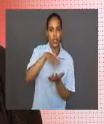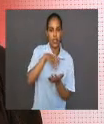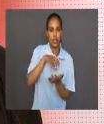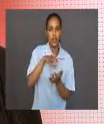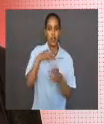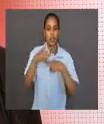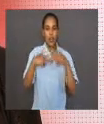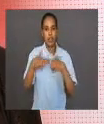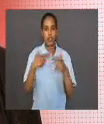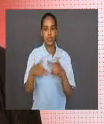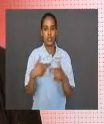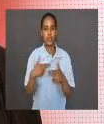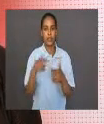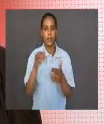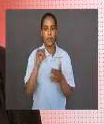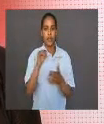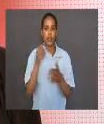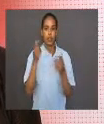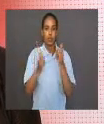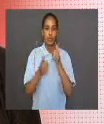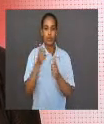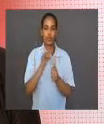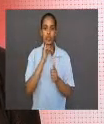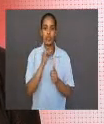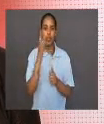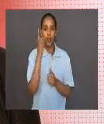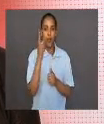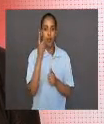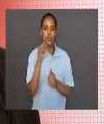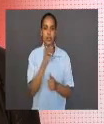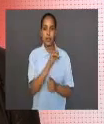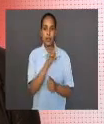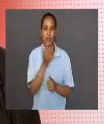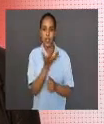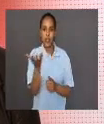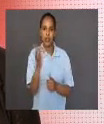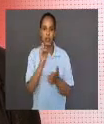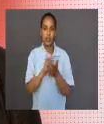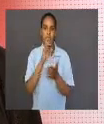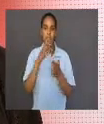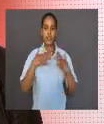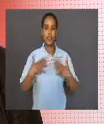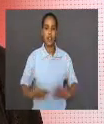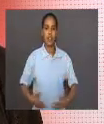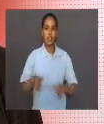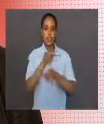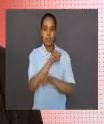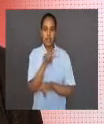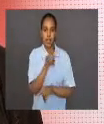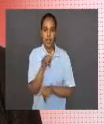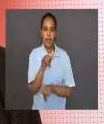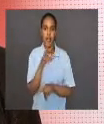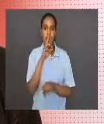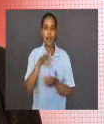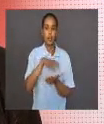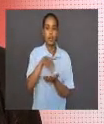homogeneous reactions, which is when substances that are physically the same